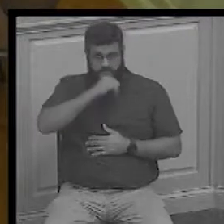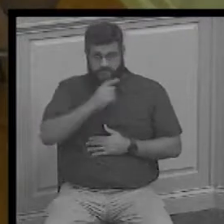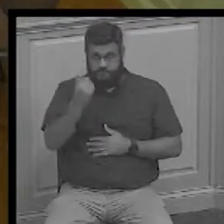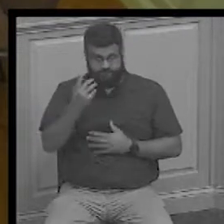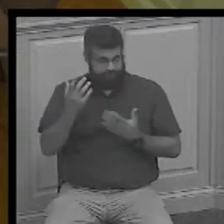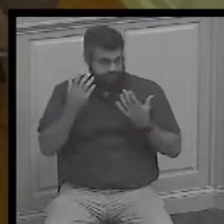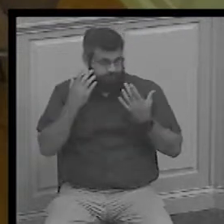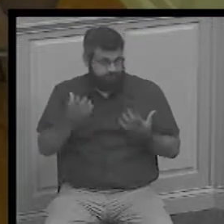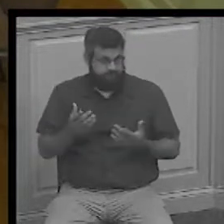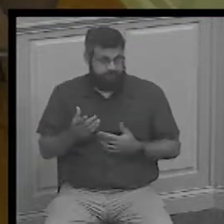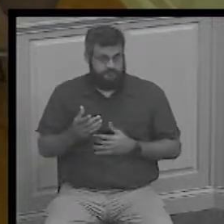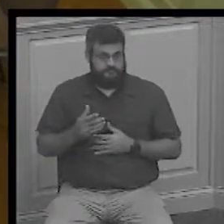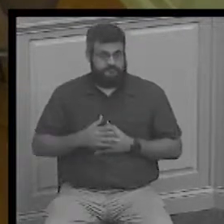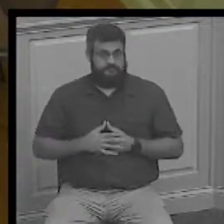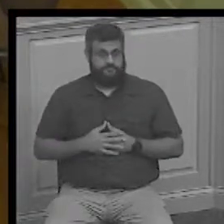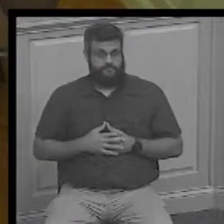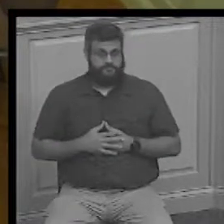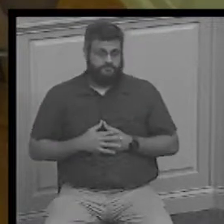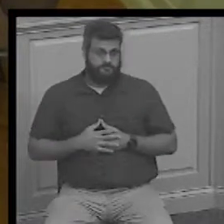correctly.